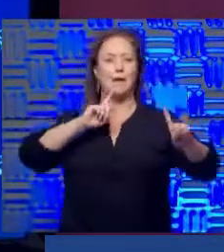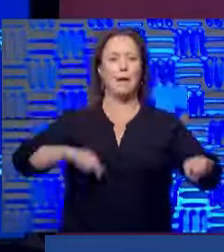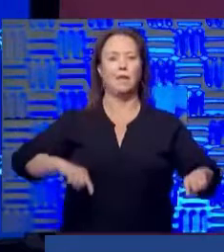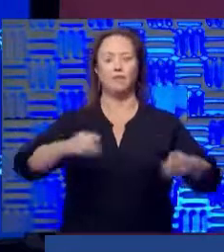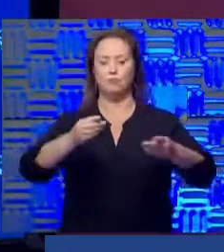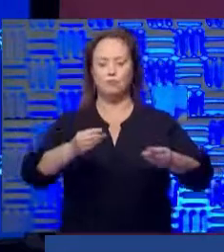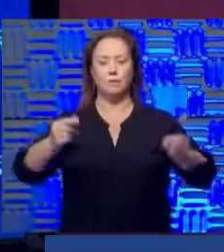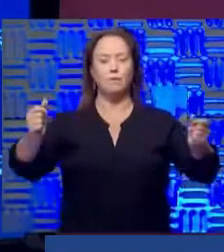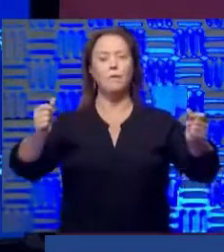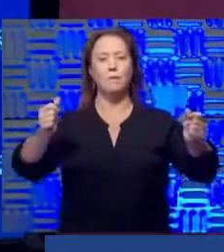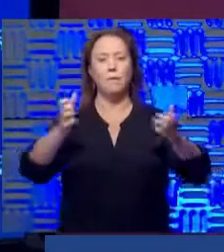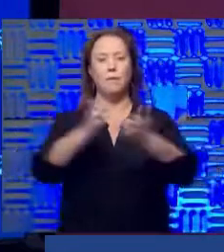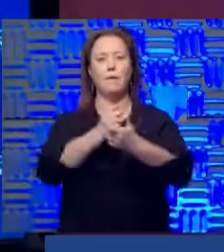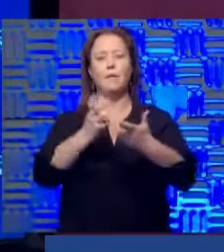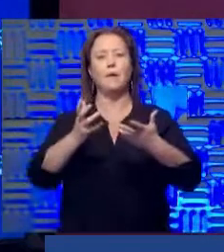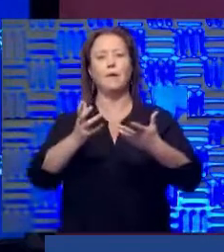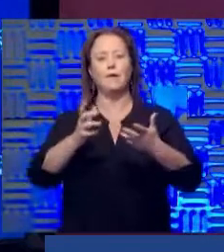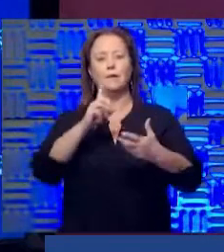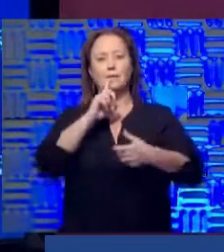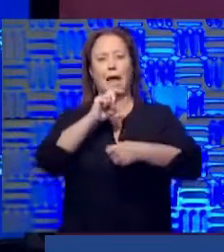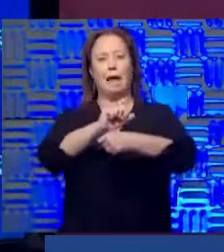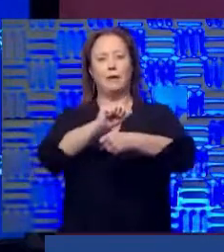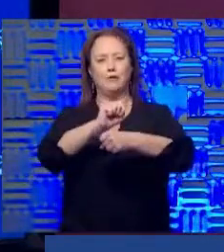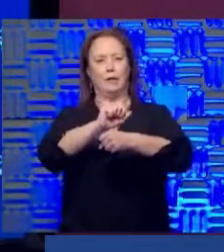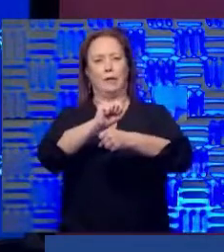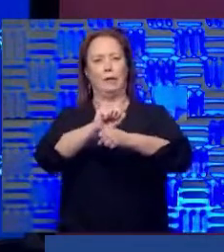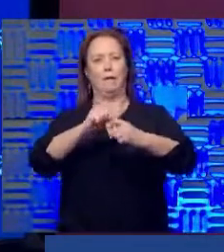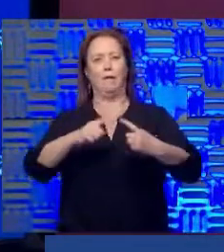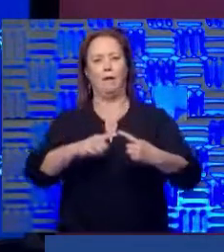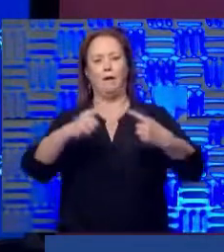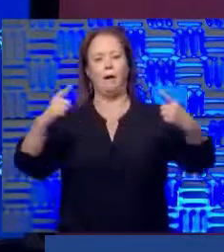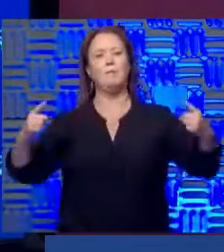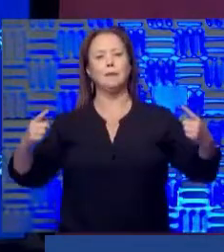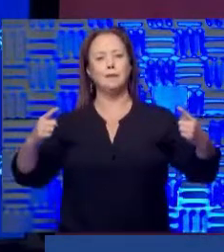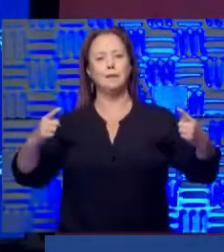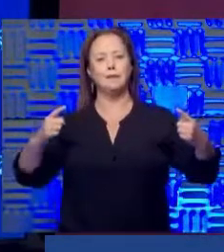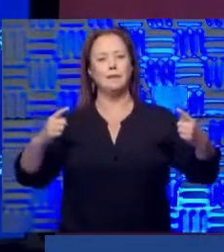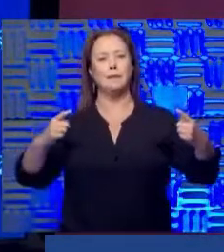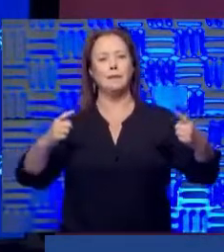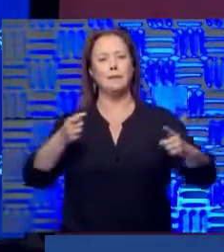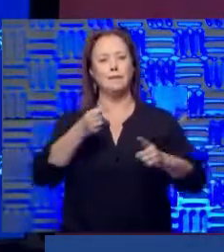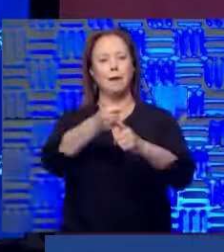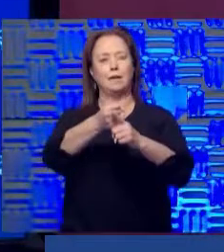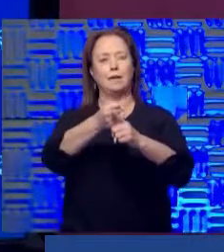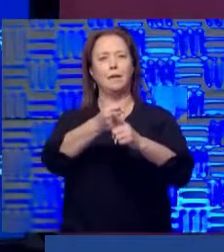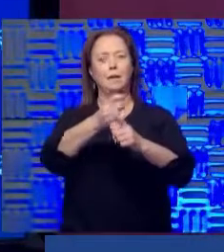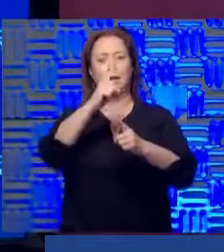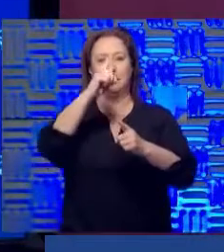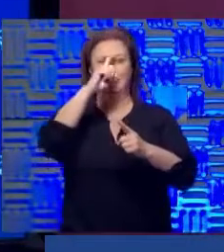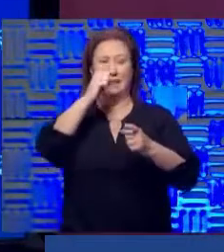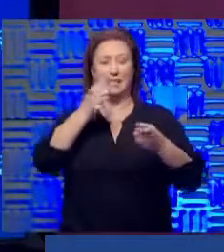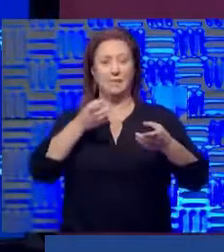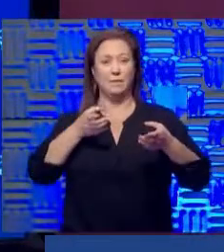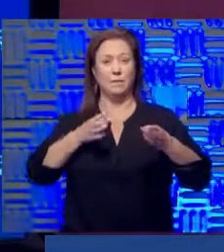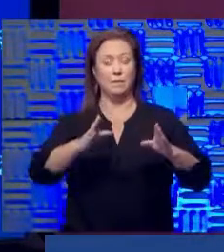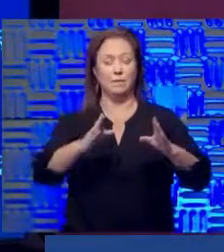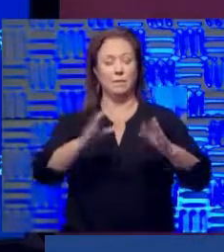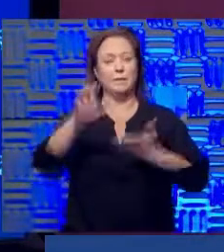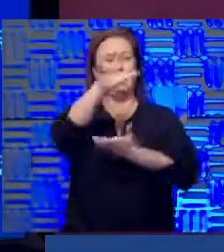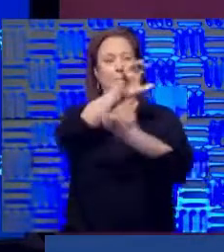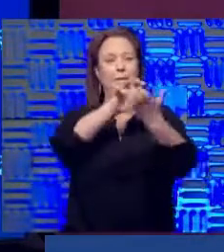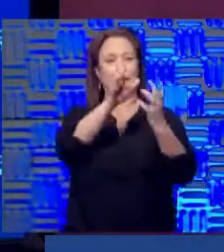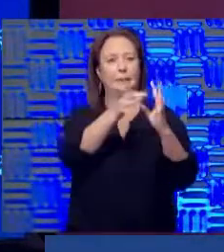resolve a lot of this, it's actually having quite an opposite effect because of the manner in which it's happening, the mixed messaging